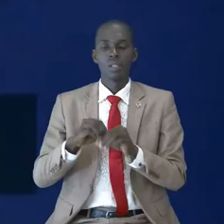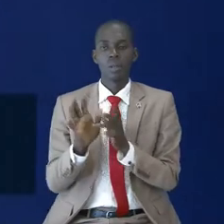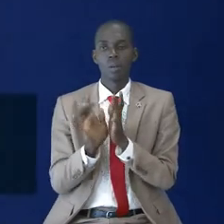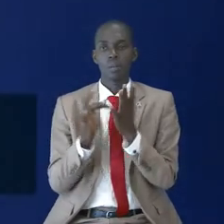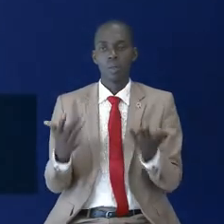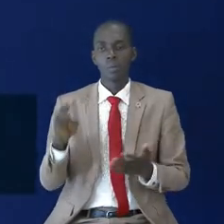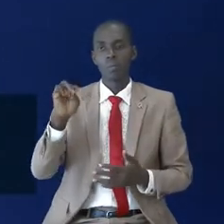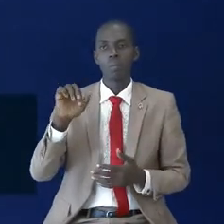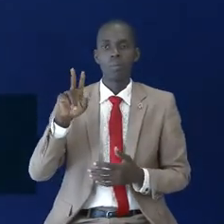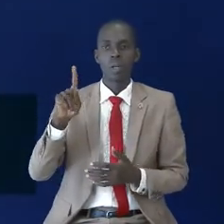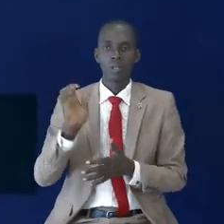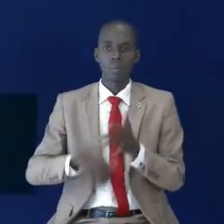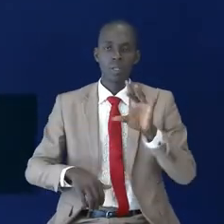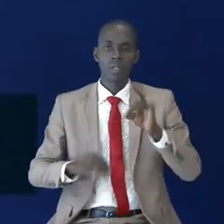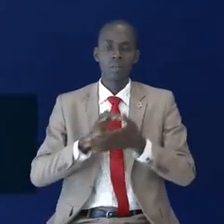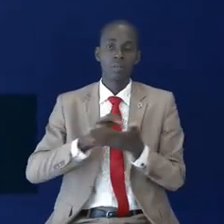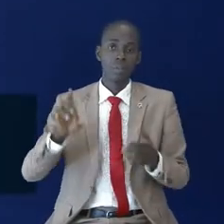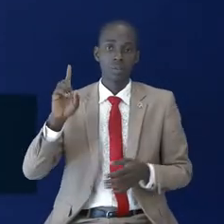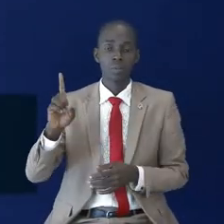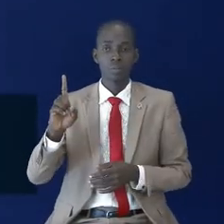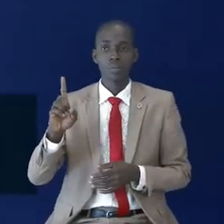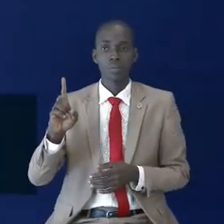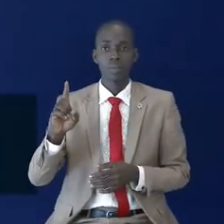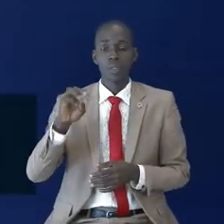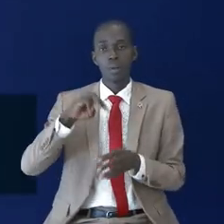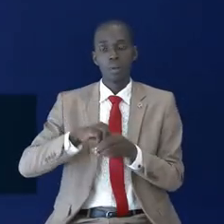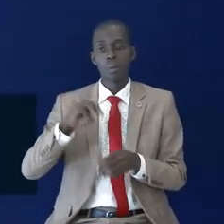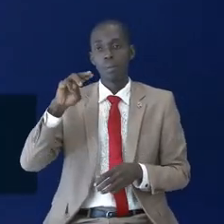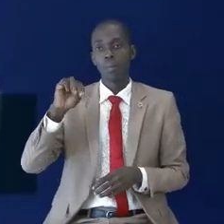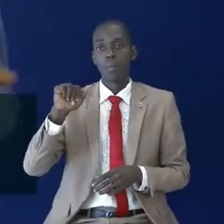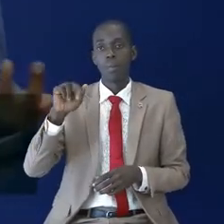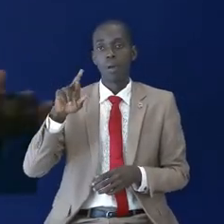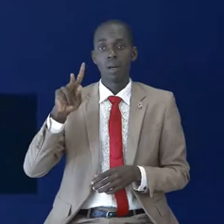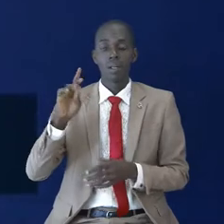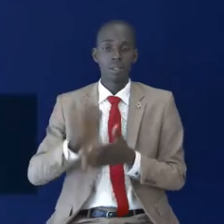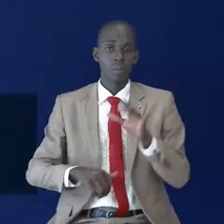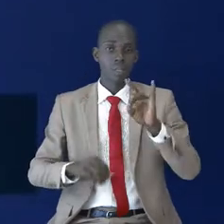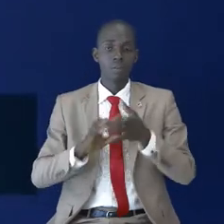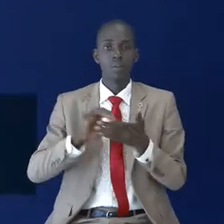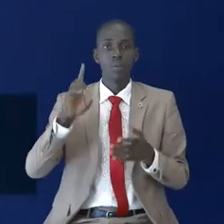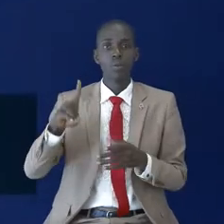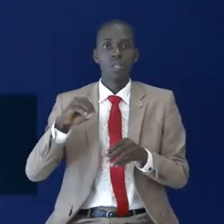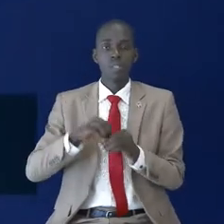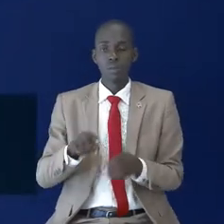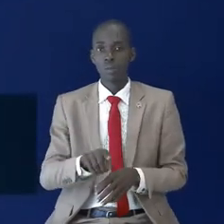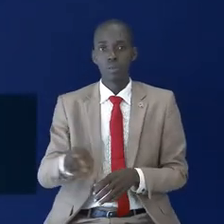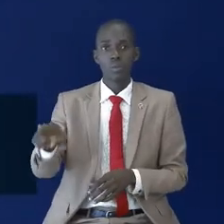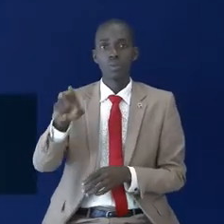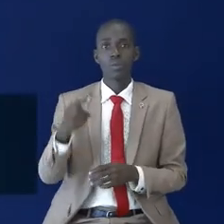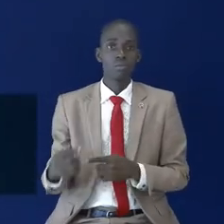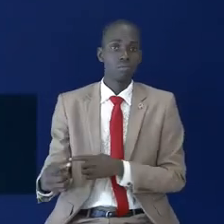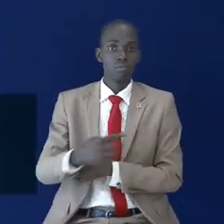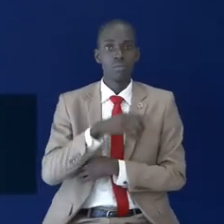chapter 8, I'm reading from verse 1. In Mark chapter 8, verse 1, in those days the multitude being